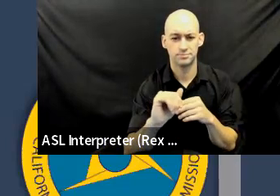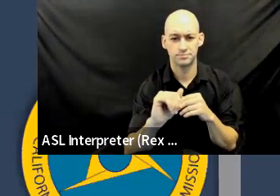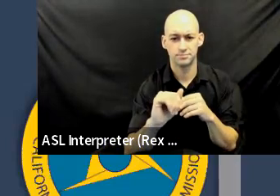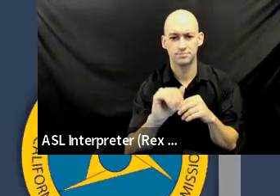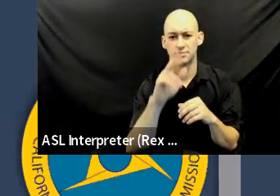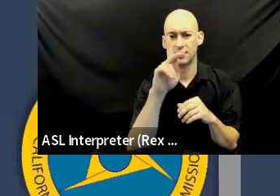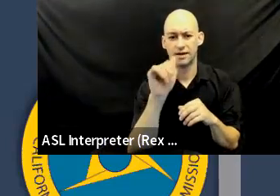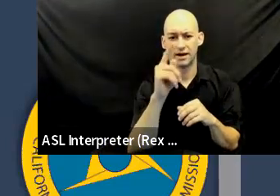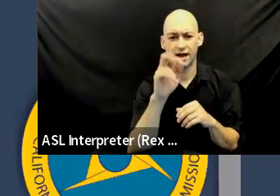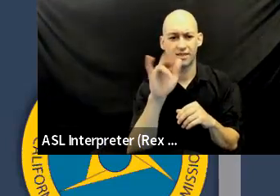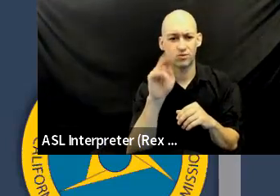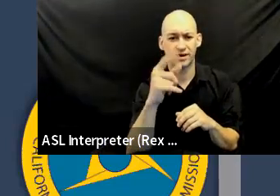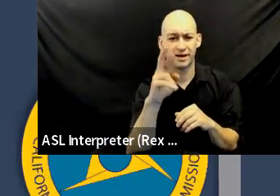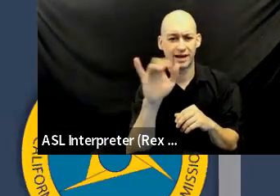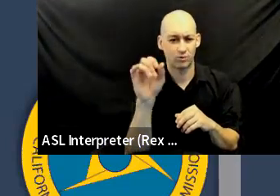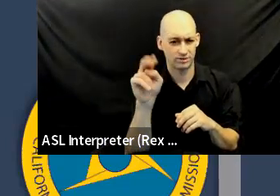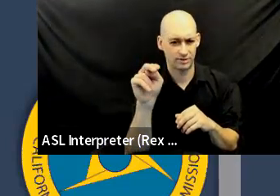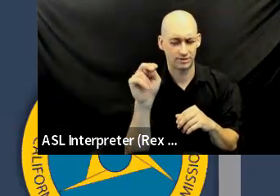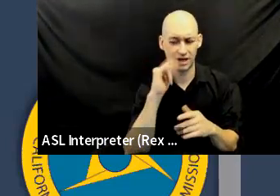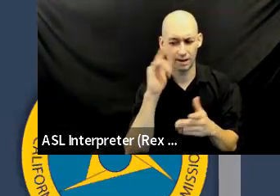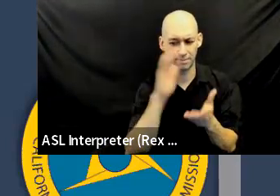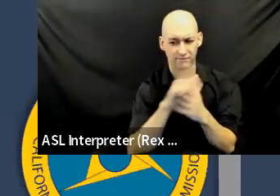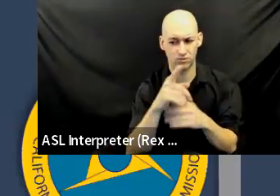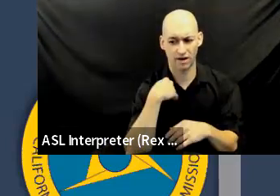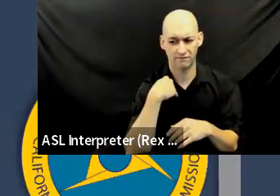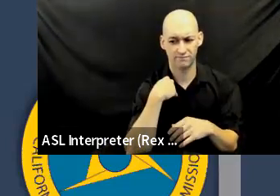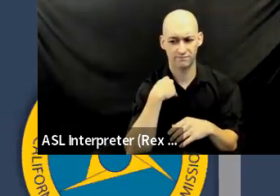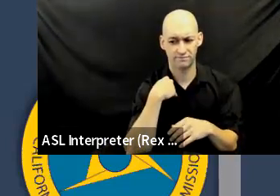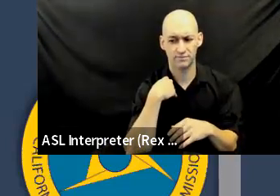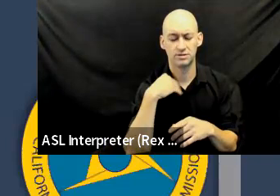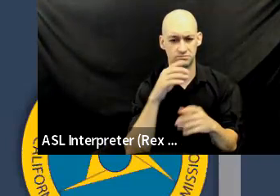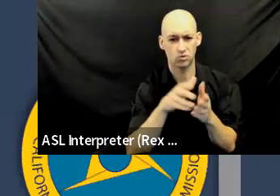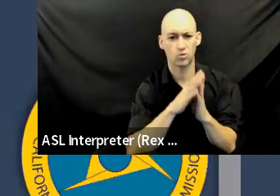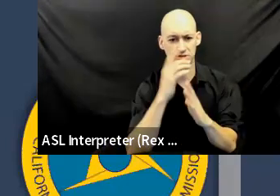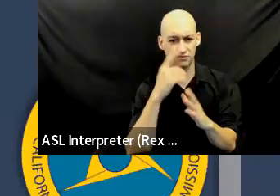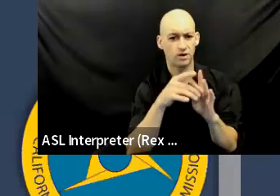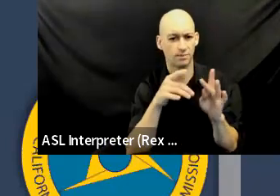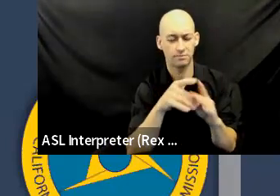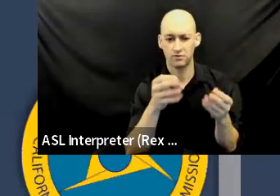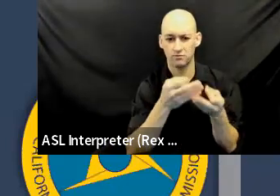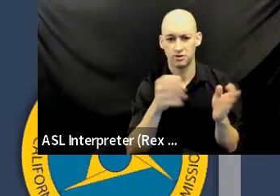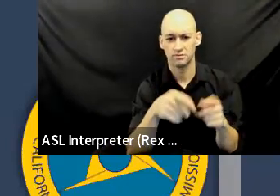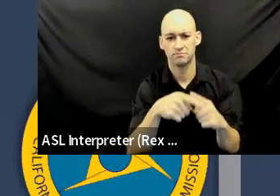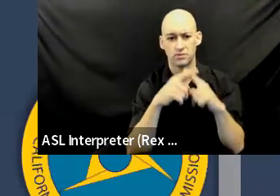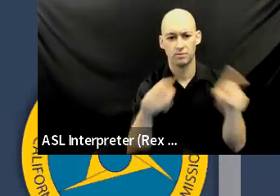Catherine Garrison, I believe you have a request to comment. Yeah. If so, you are free to unmute yourself at this time.